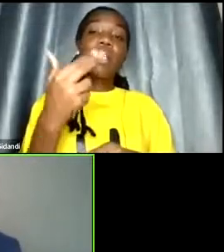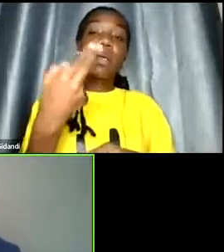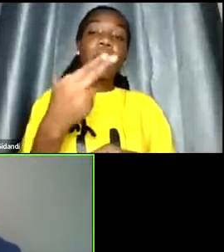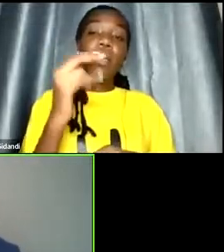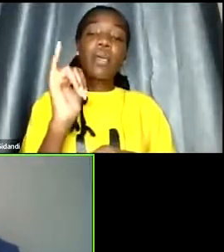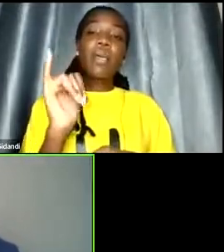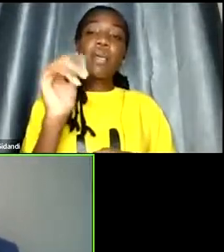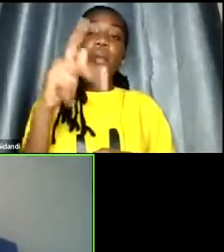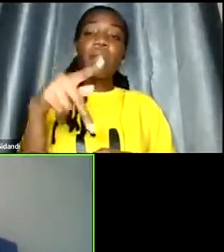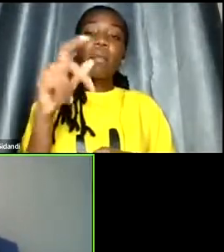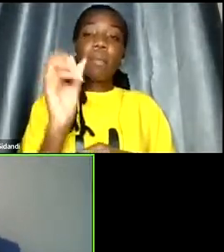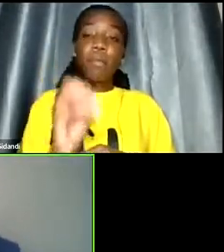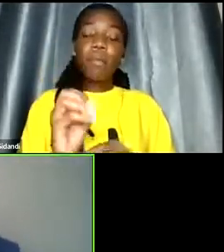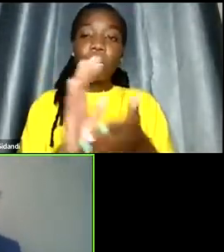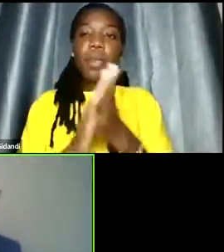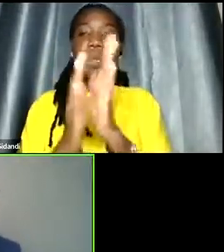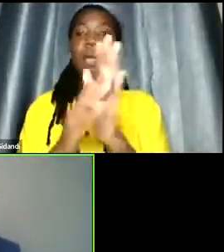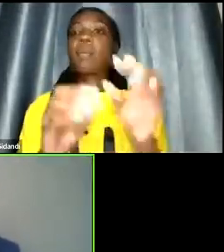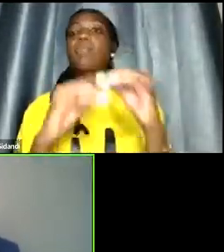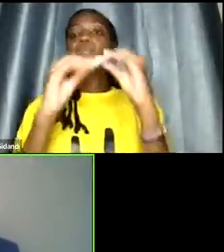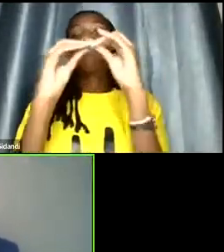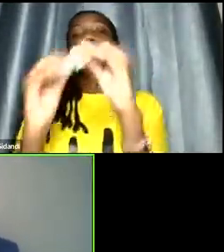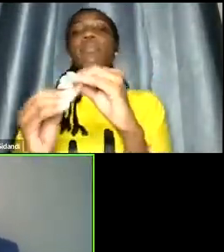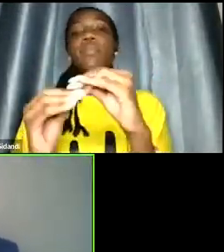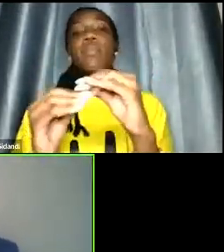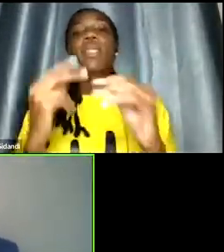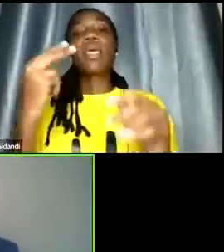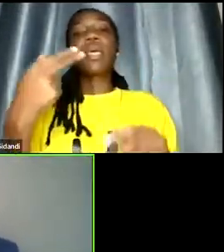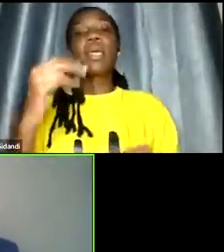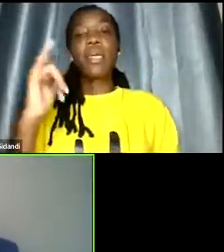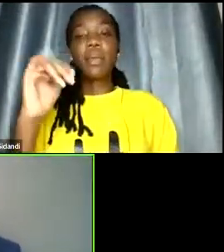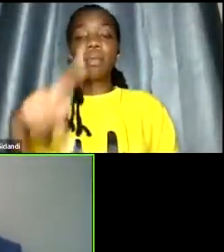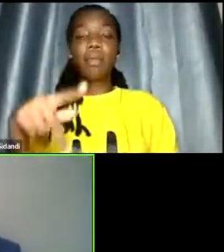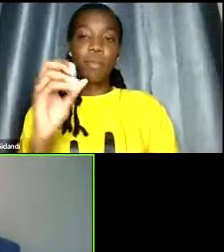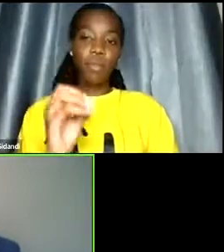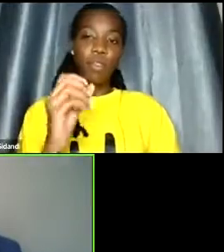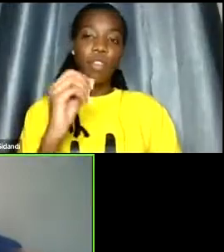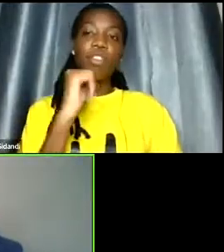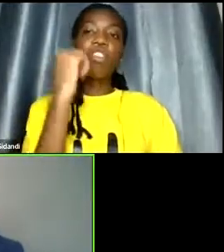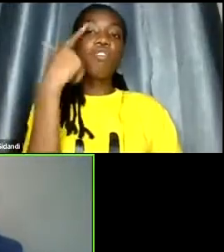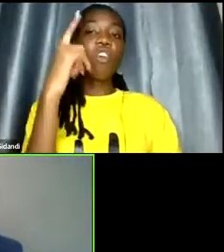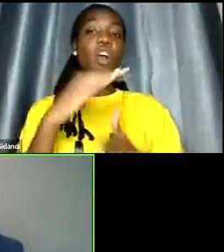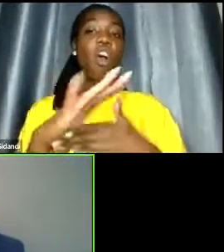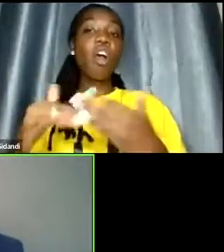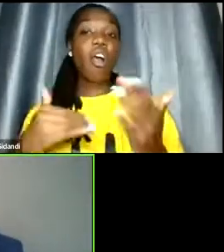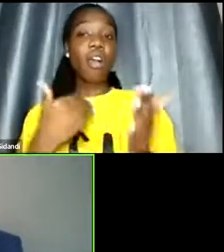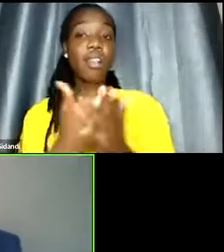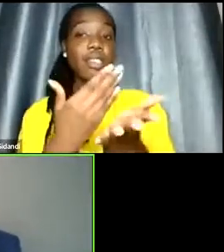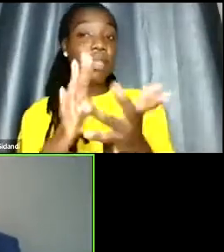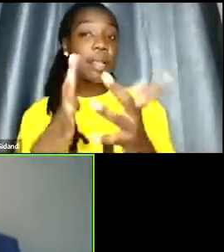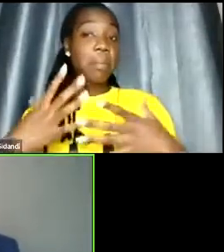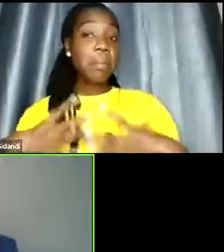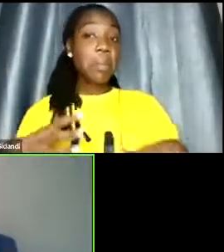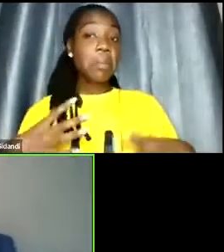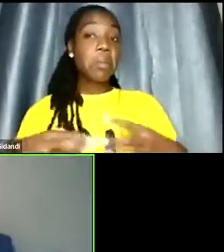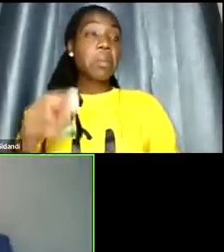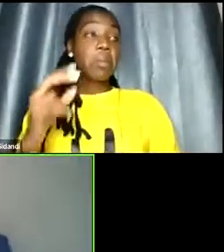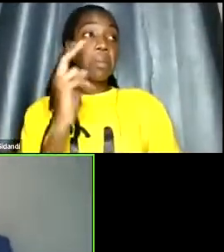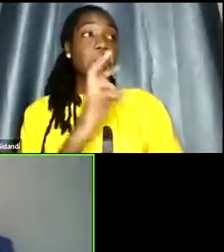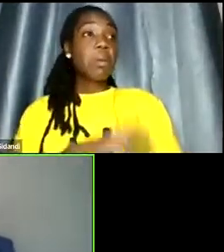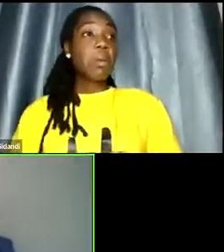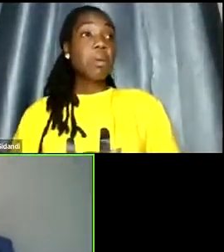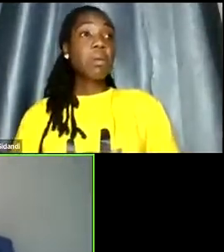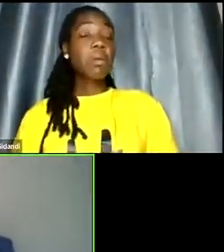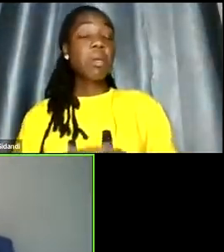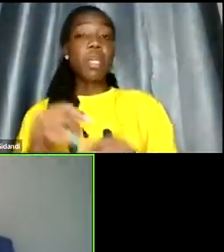in the hyper pool, remember, hyper pool is not for everybody, fails to graduate. Some people are not necessarily in the hyper pool, they're just in the general